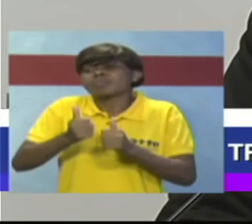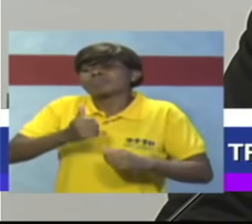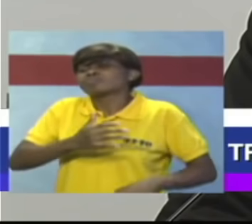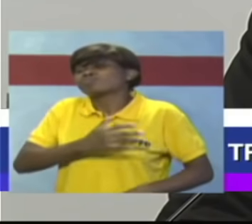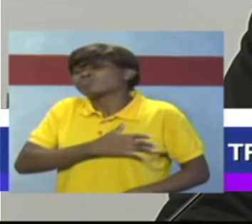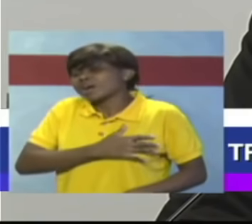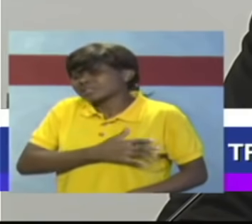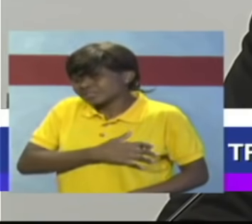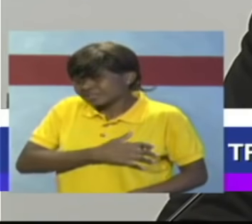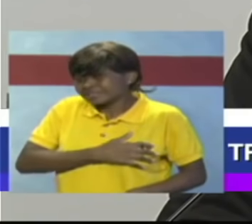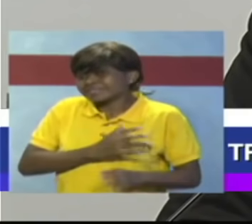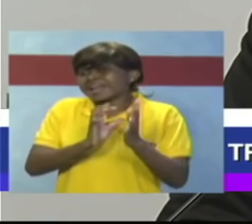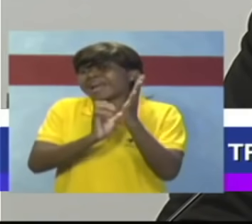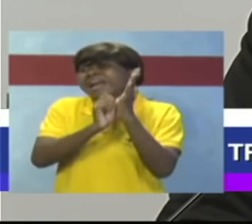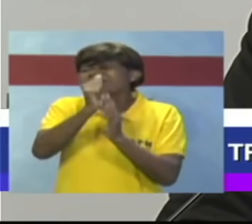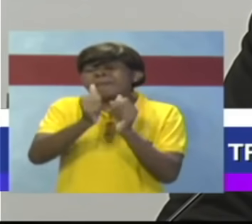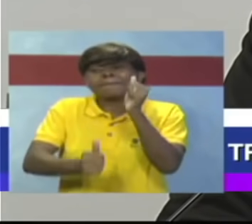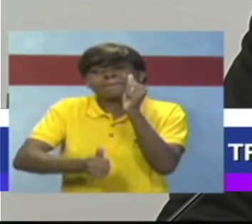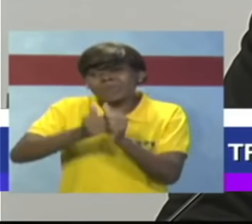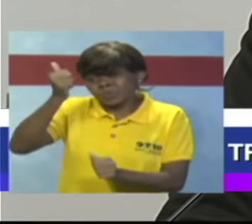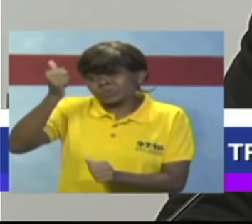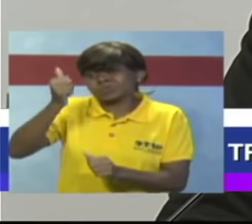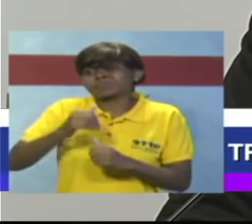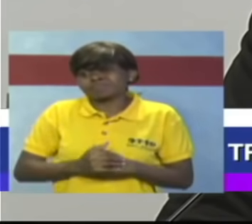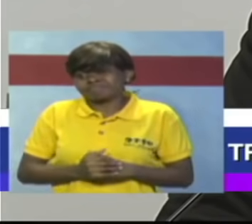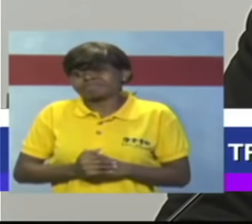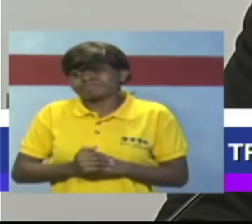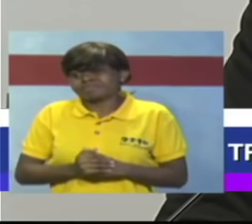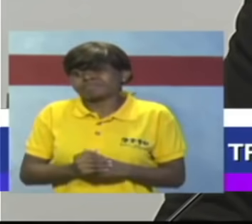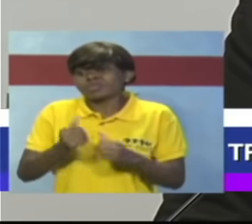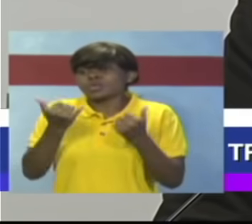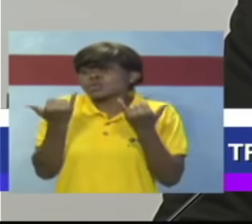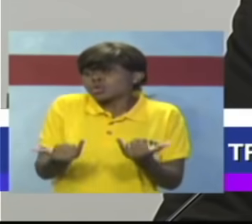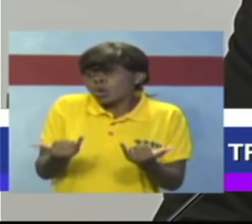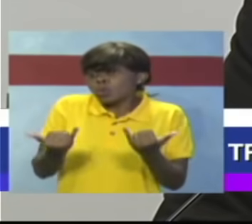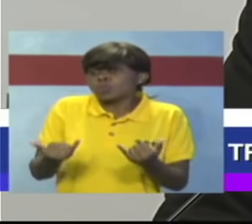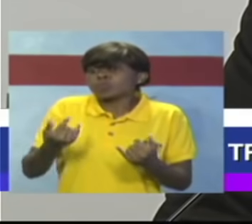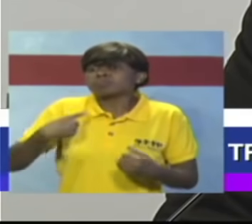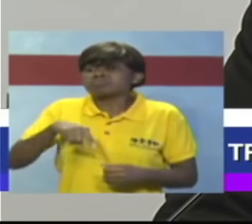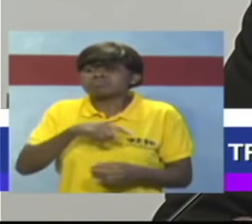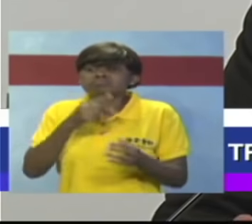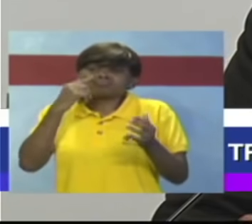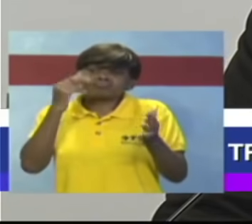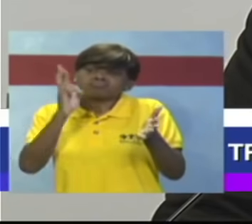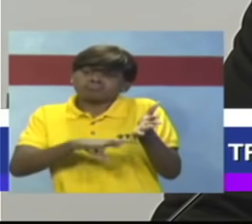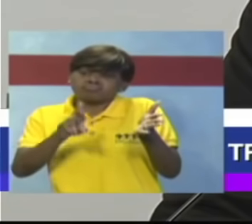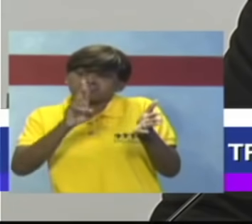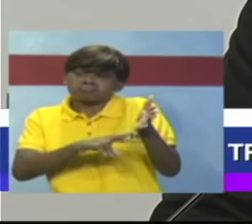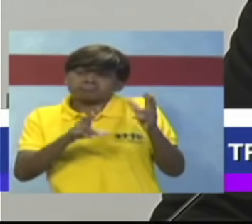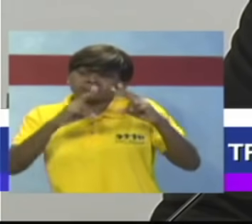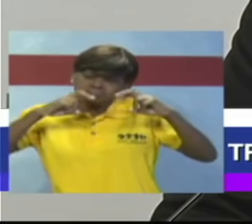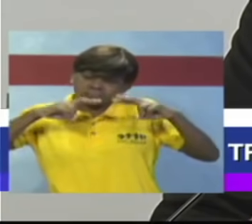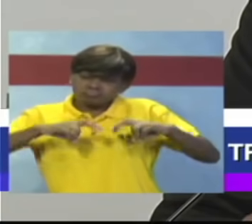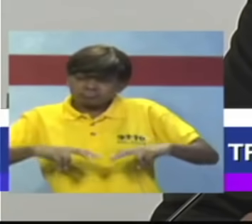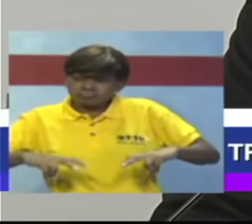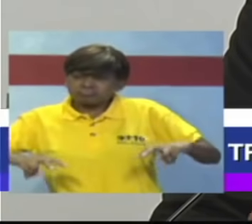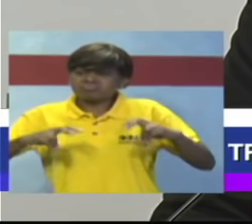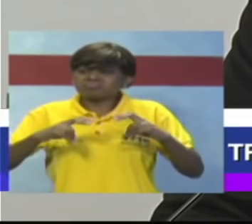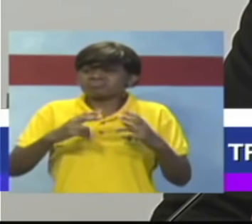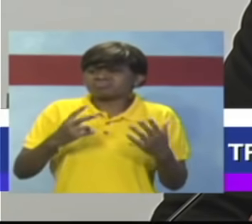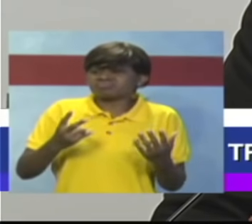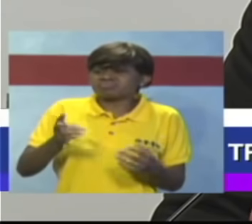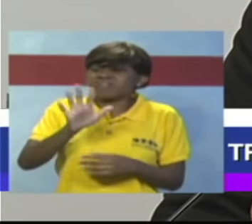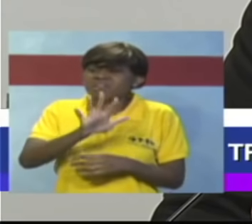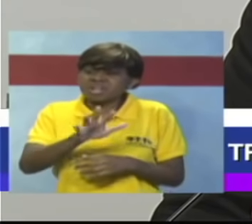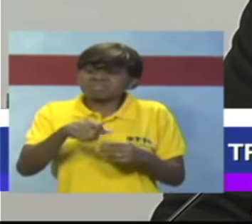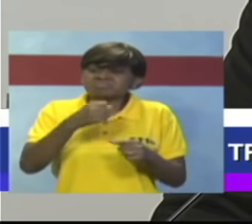provided by the Dr. Elizabeth Quamener's Cancer Registry for the last we report in every 5-year periods, and it goes up to the